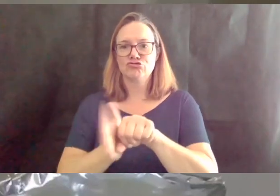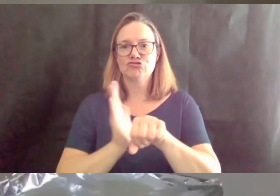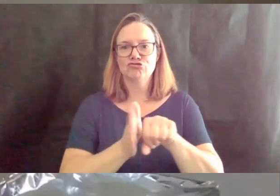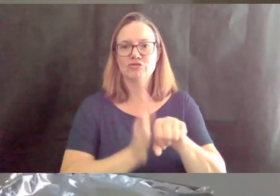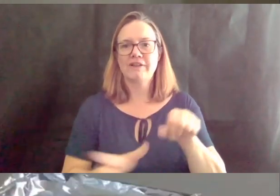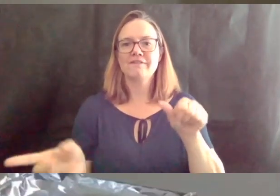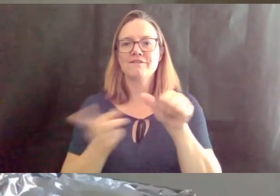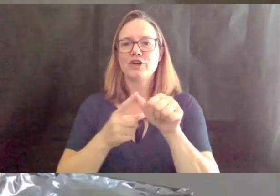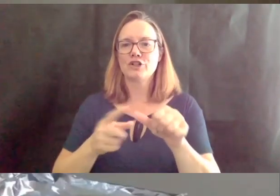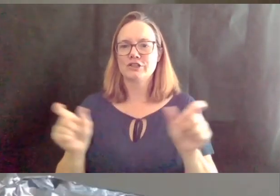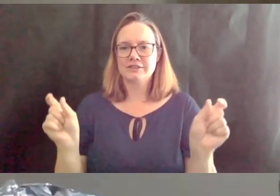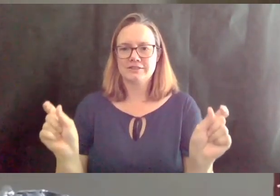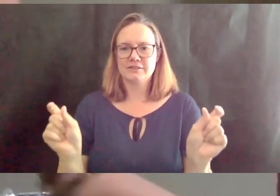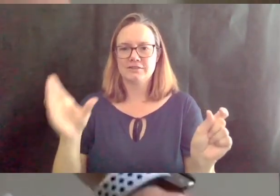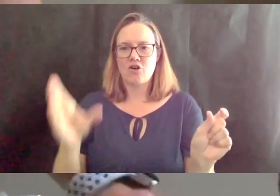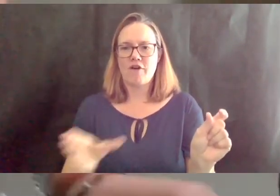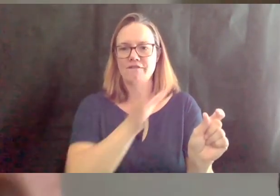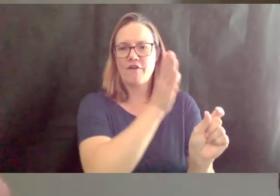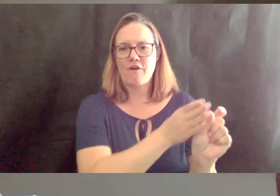off, like so.